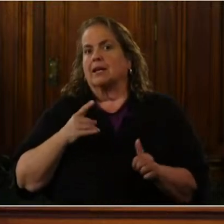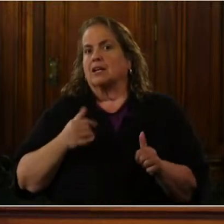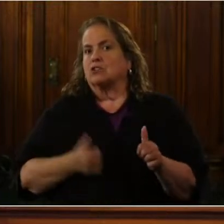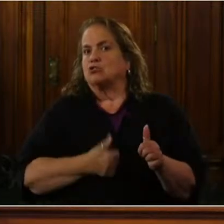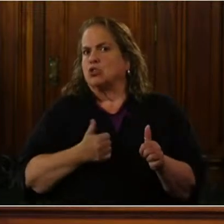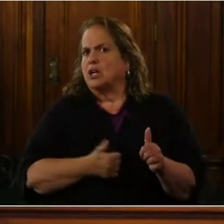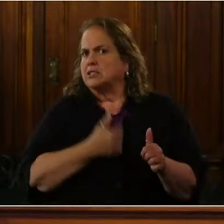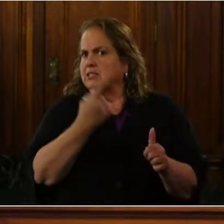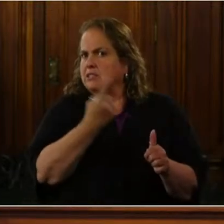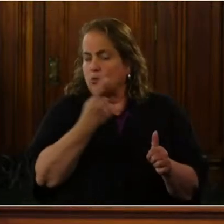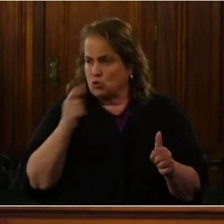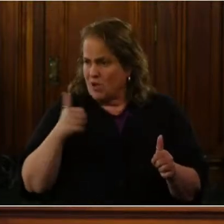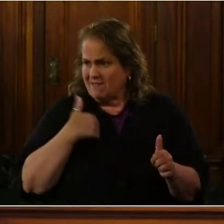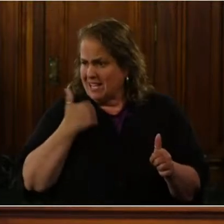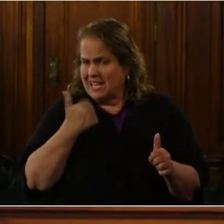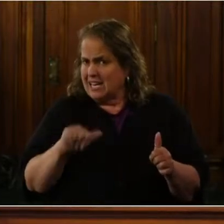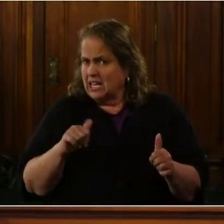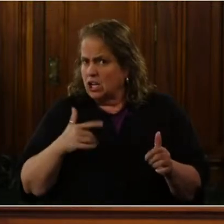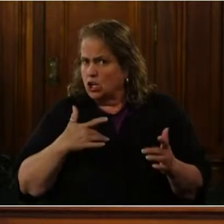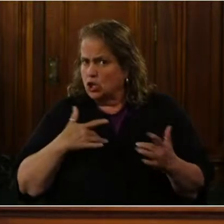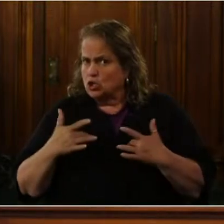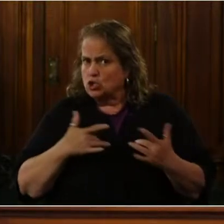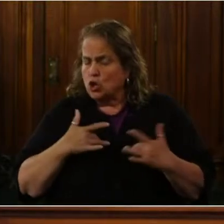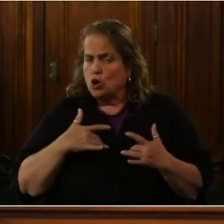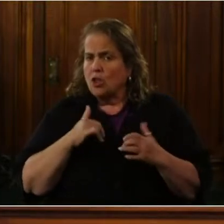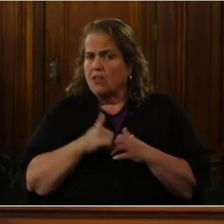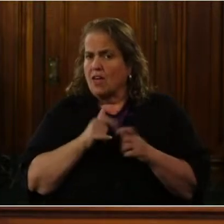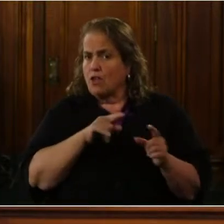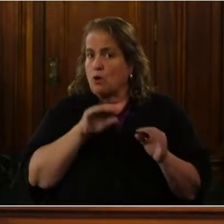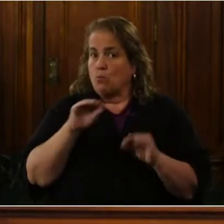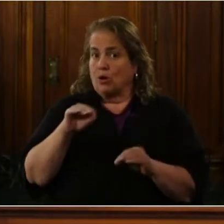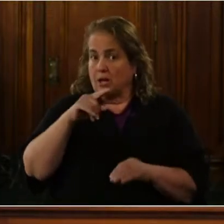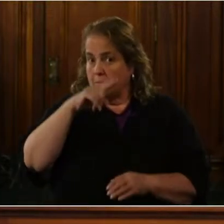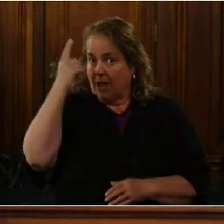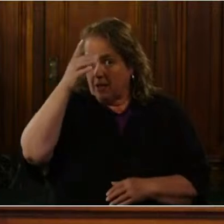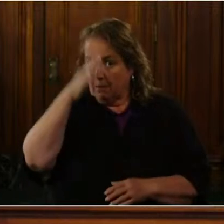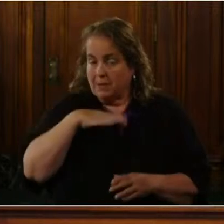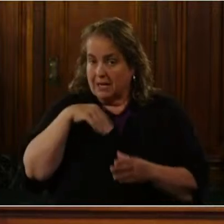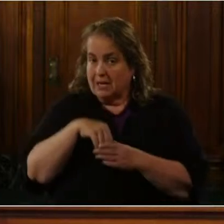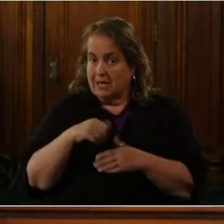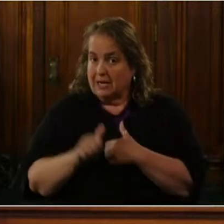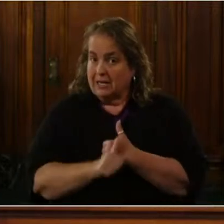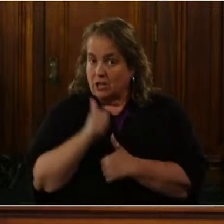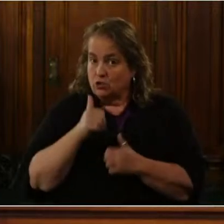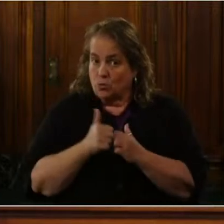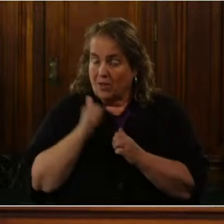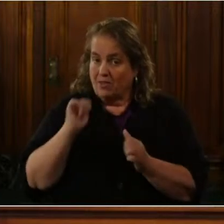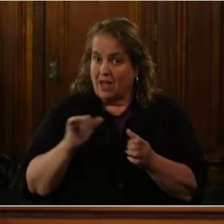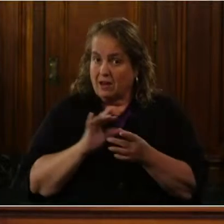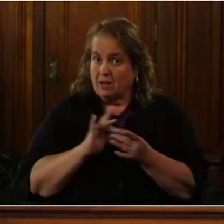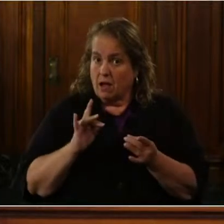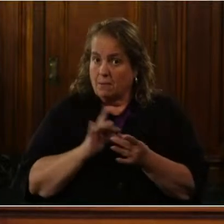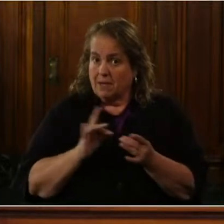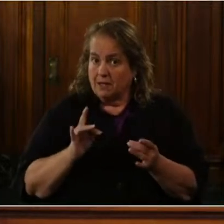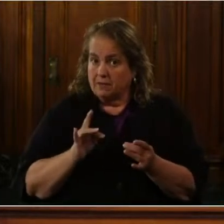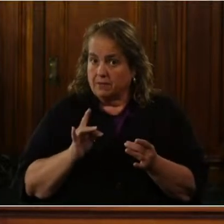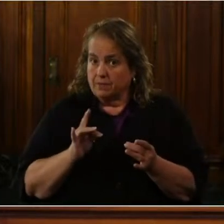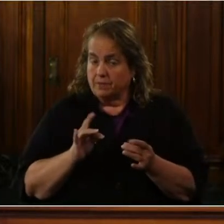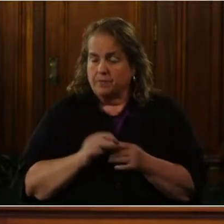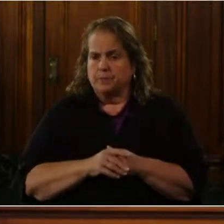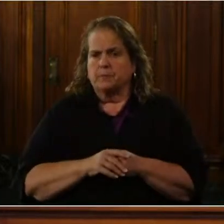any concerns that they're putting black men in danger? Well, I have